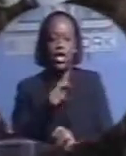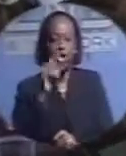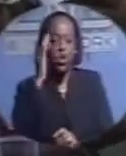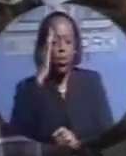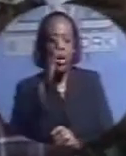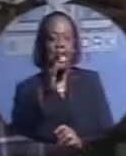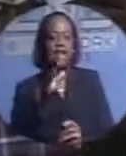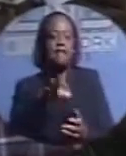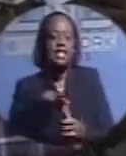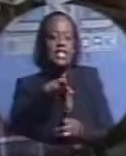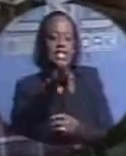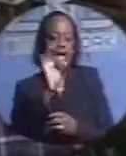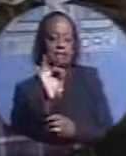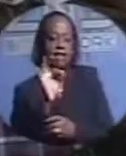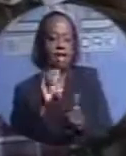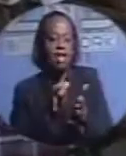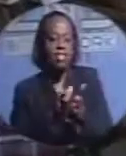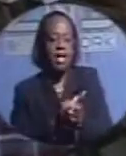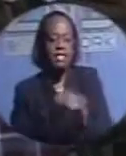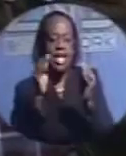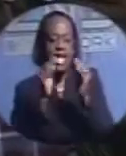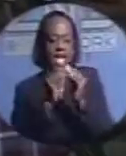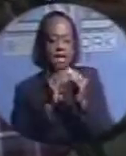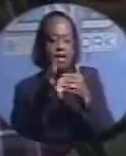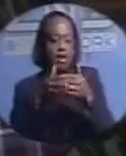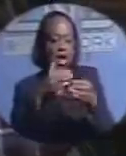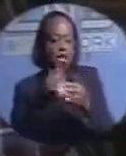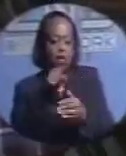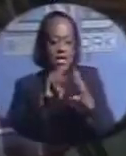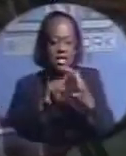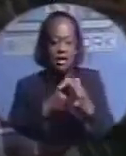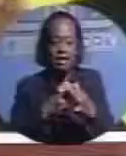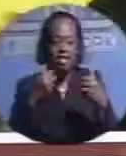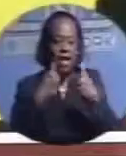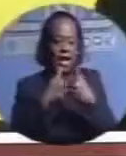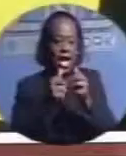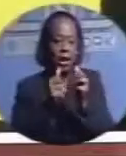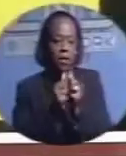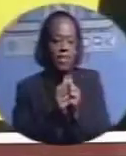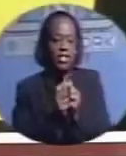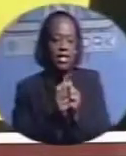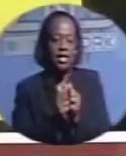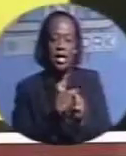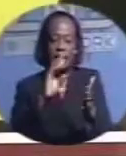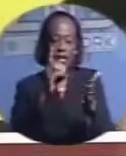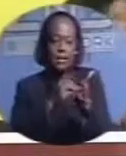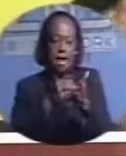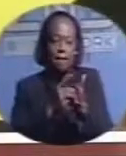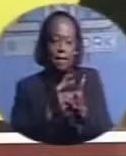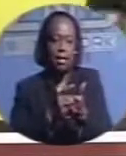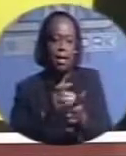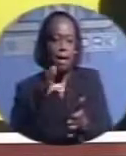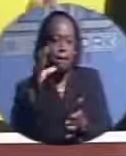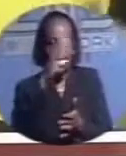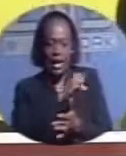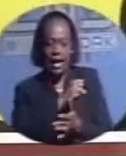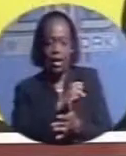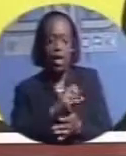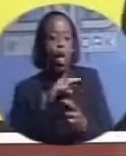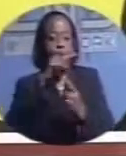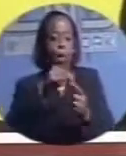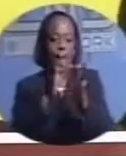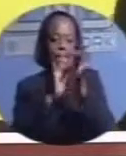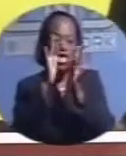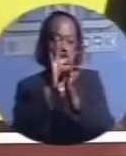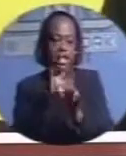will discover that even though you started the game with double blank, when Christ finishes with